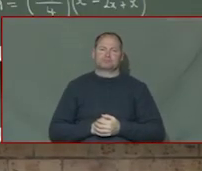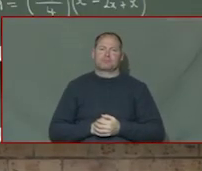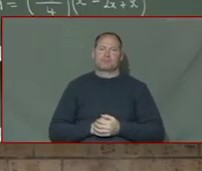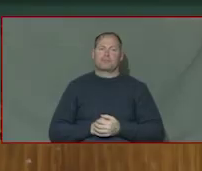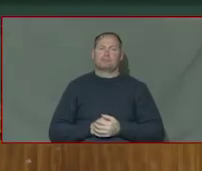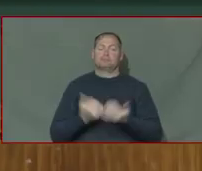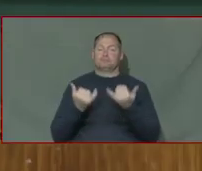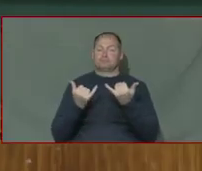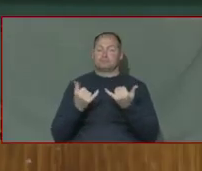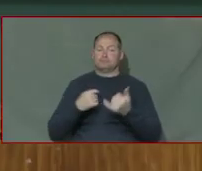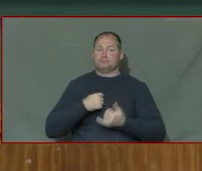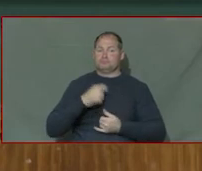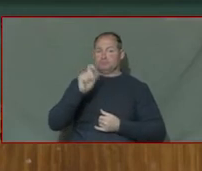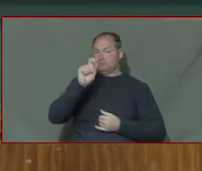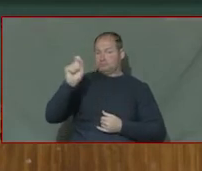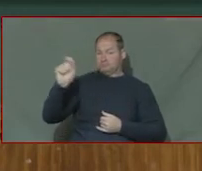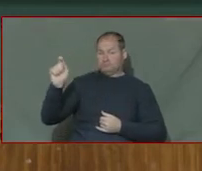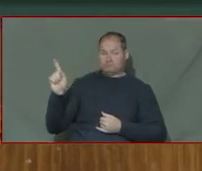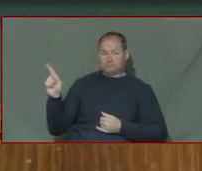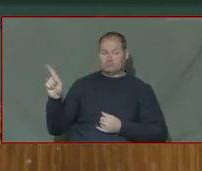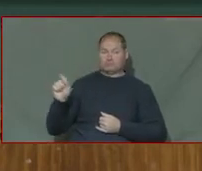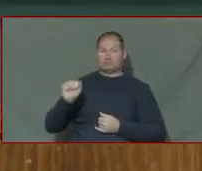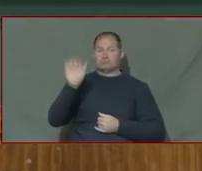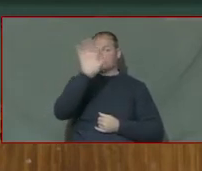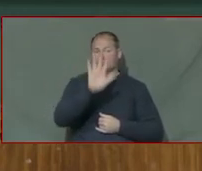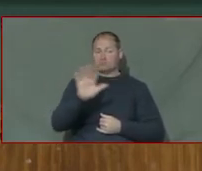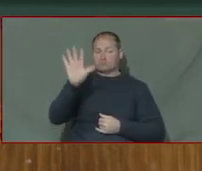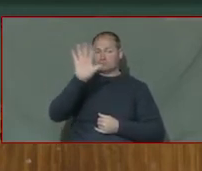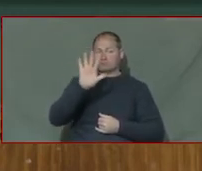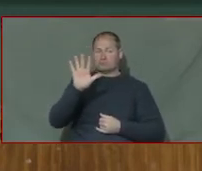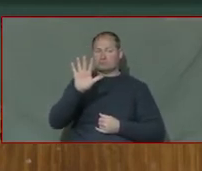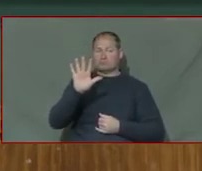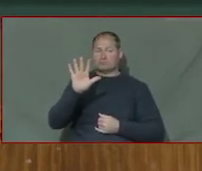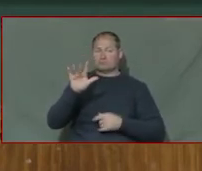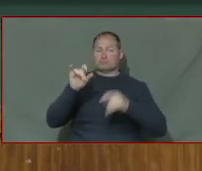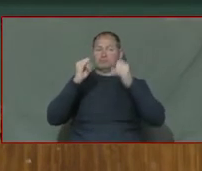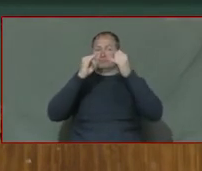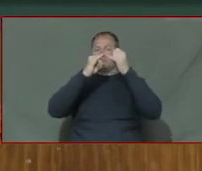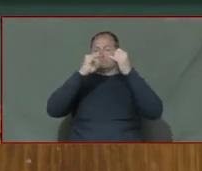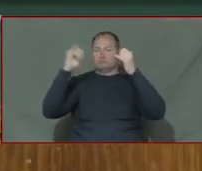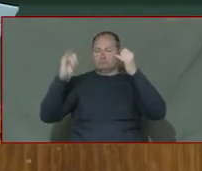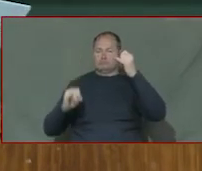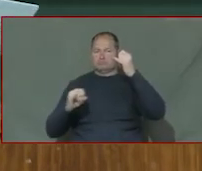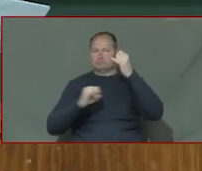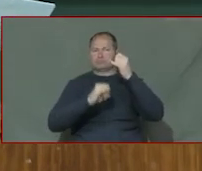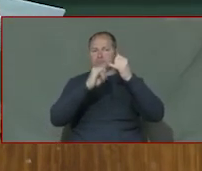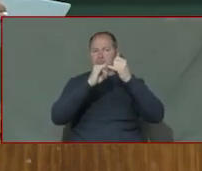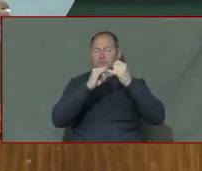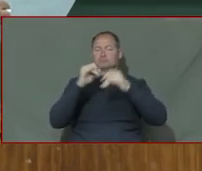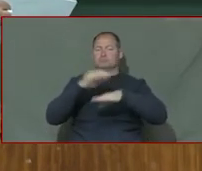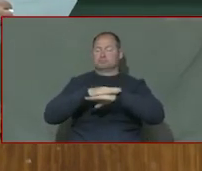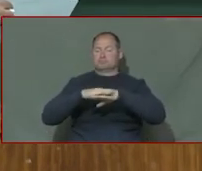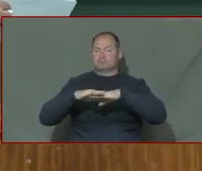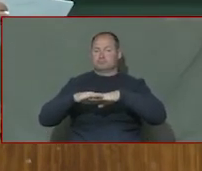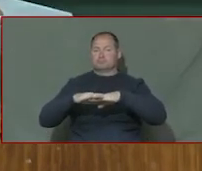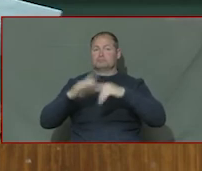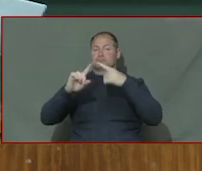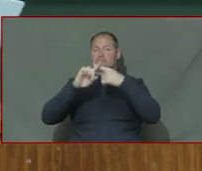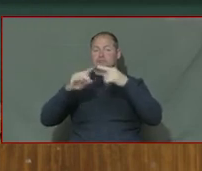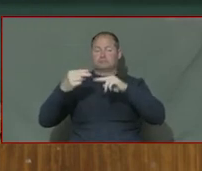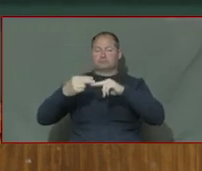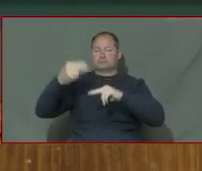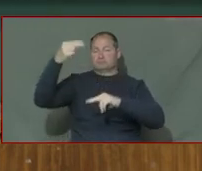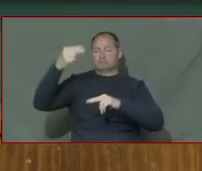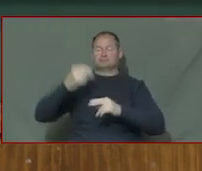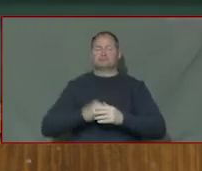I put the area of the rectangle into the formula, the area of the base times the height.